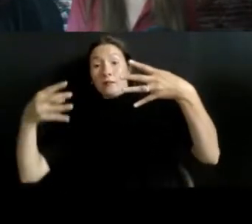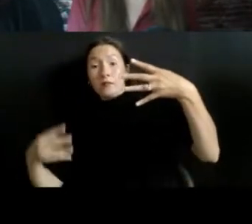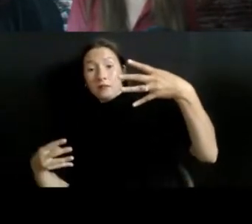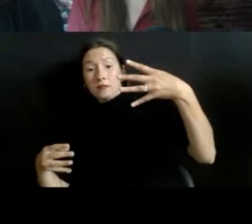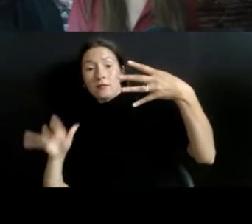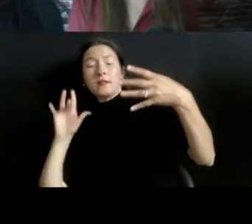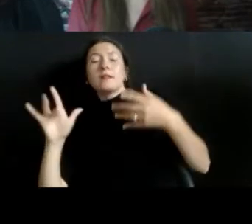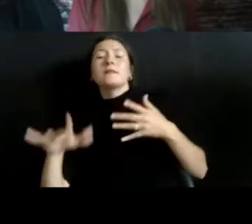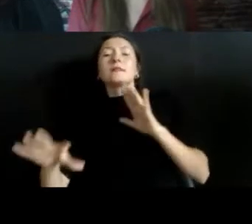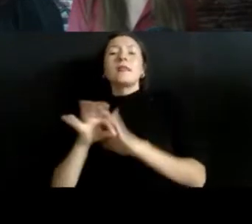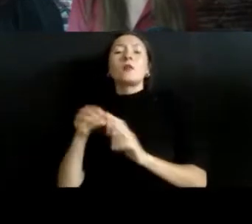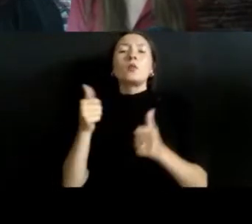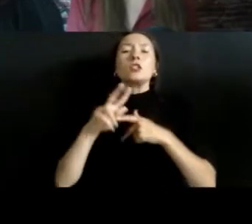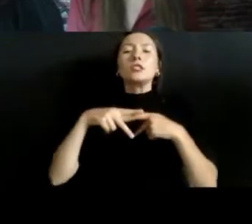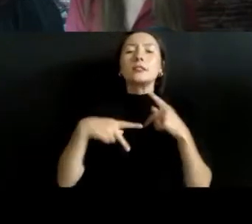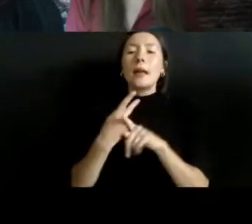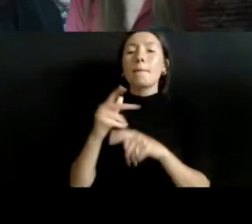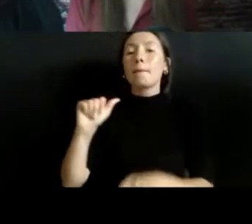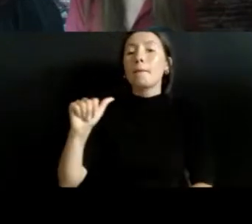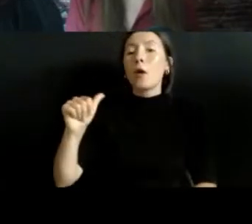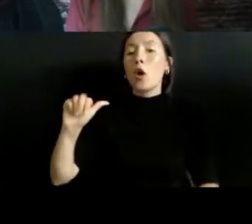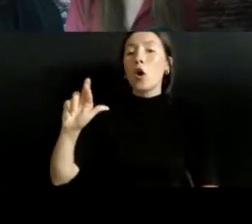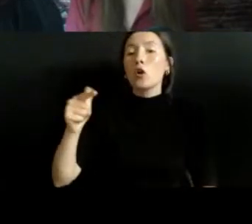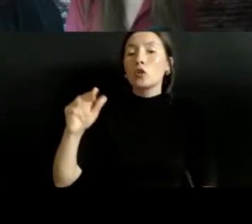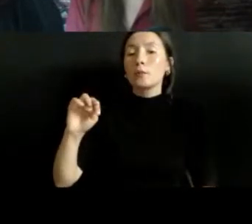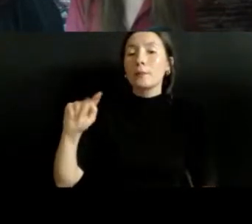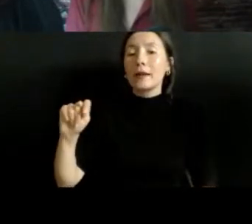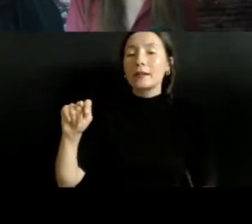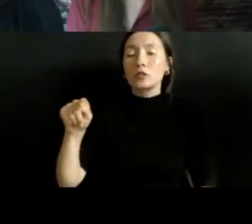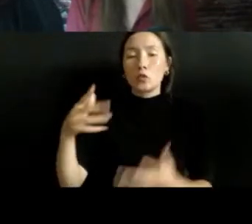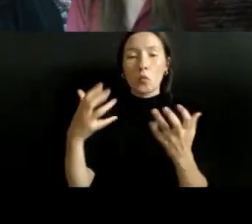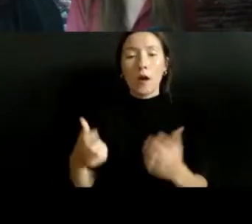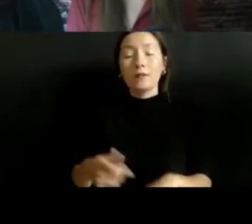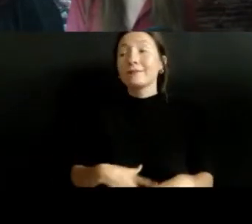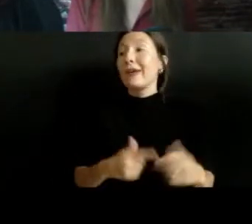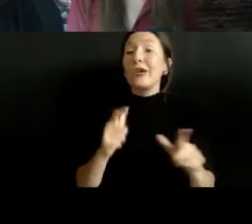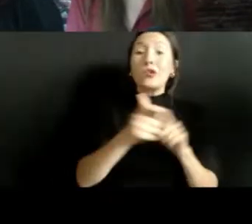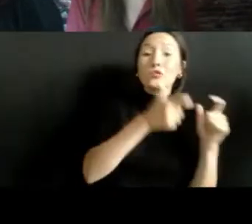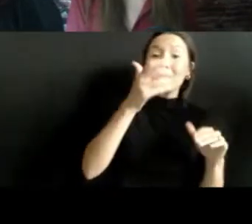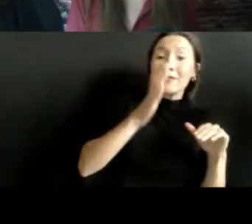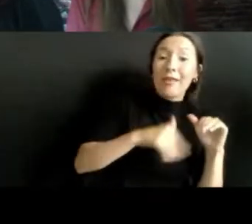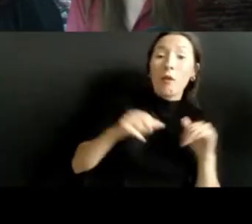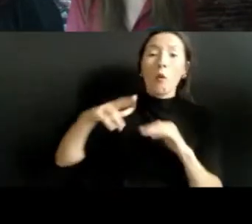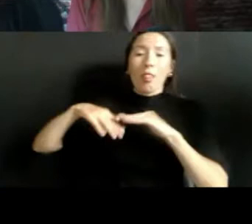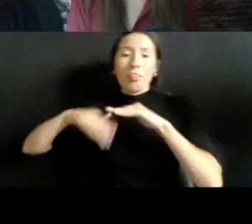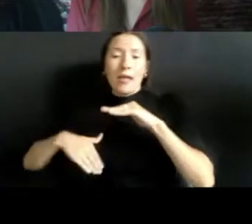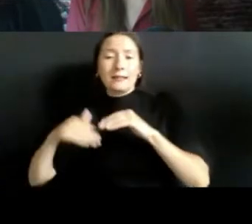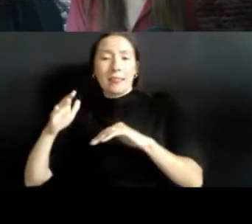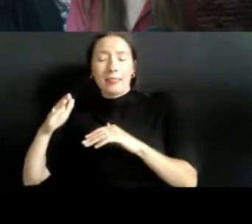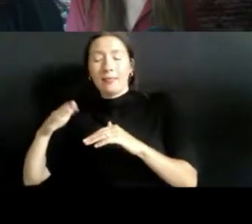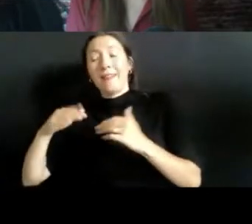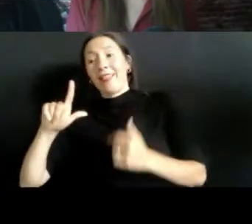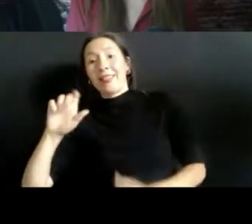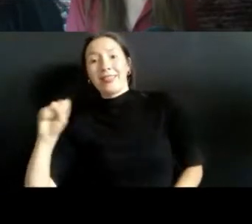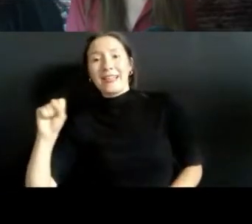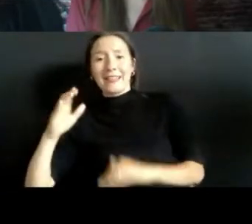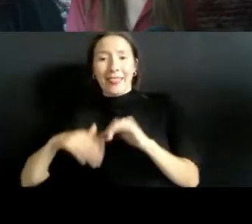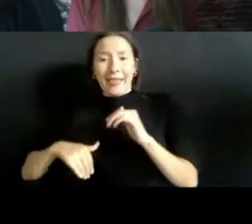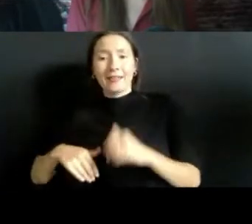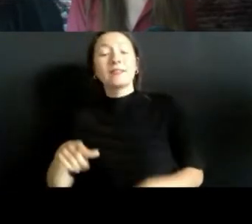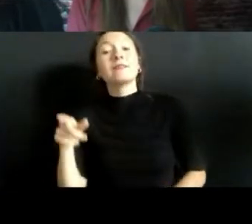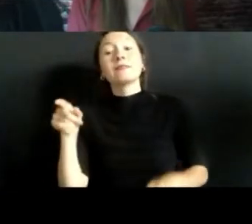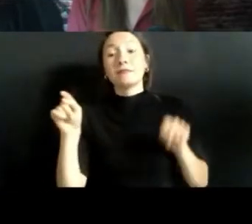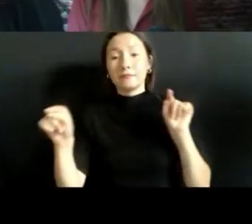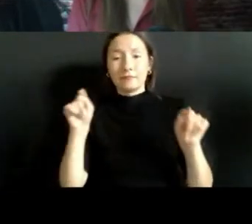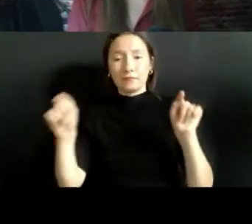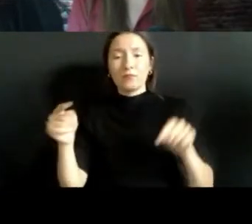than. In this case, we want anything greater than a certain value. In the dialog box that appears, enter the